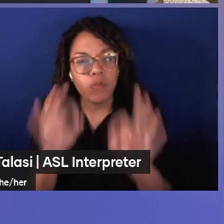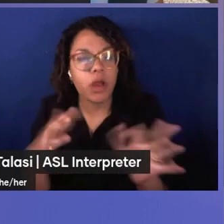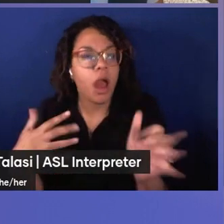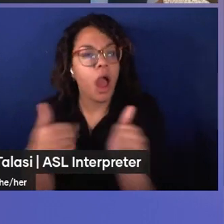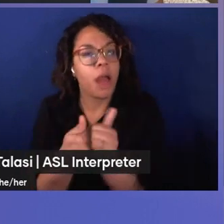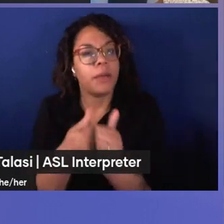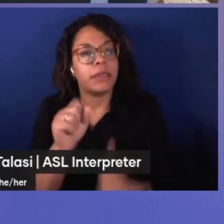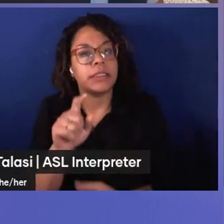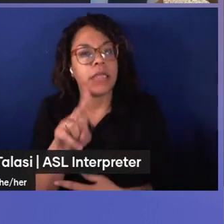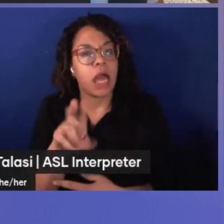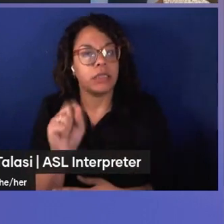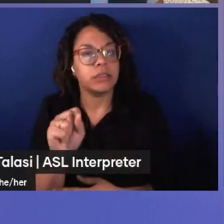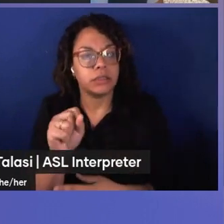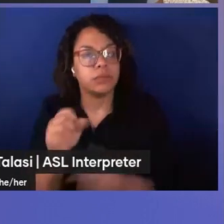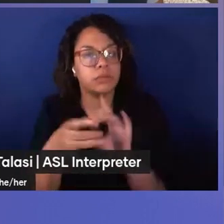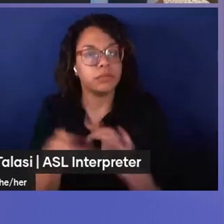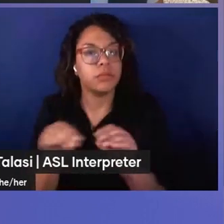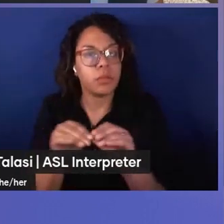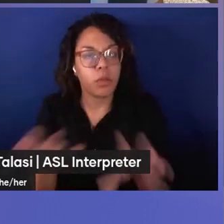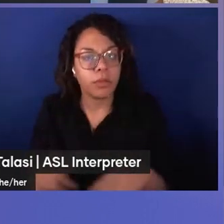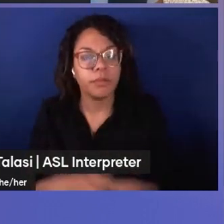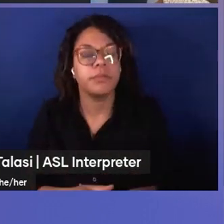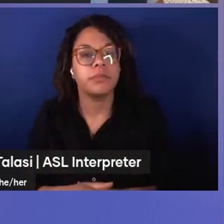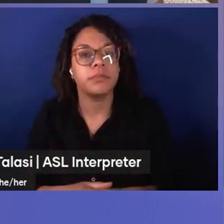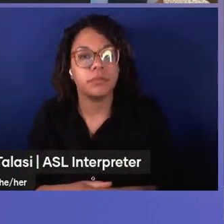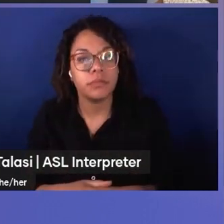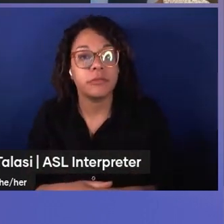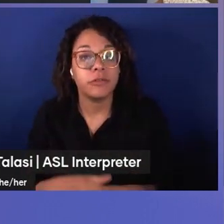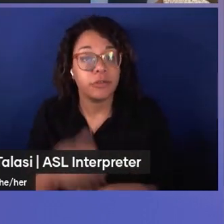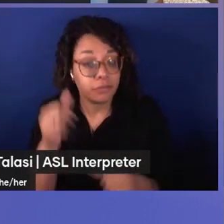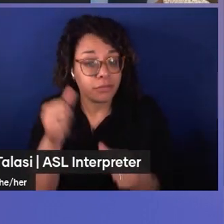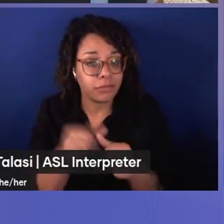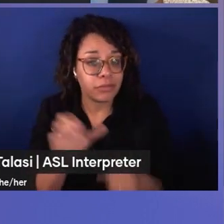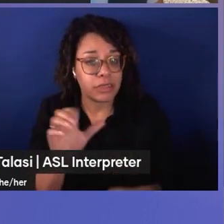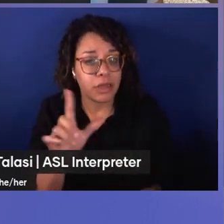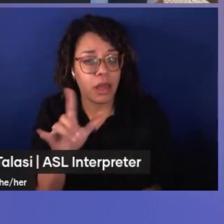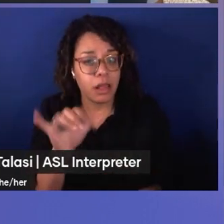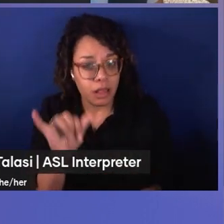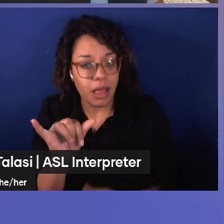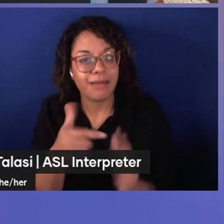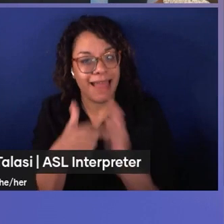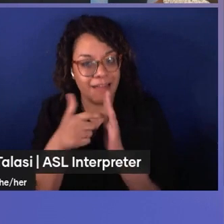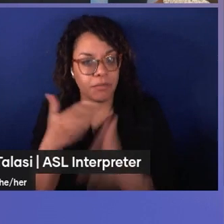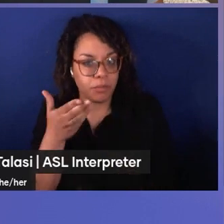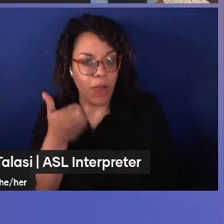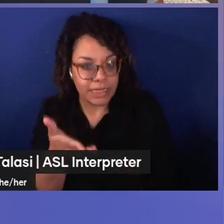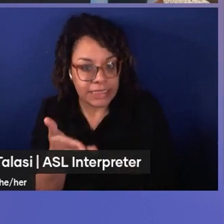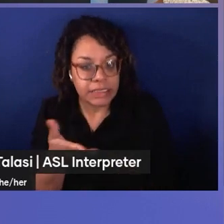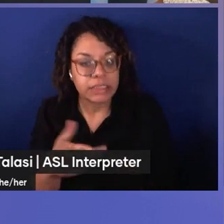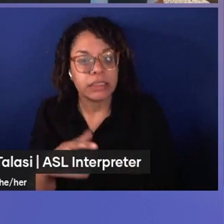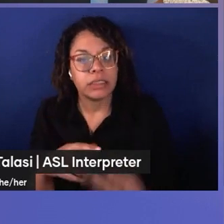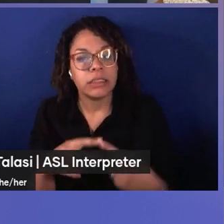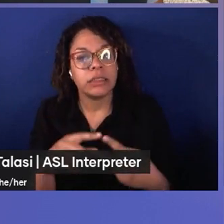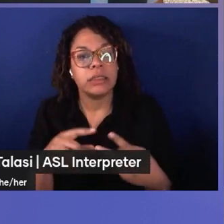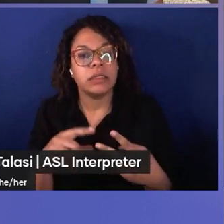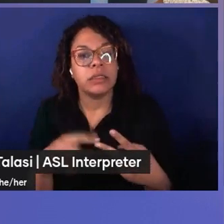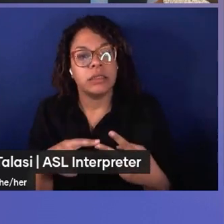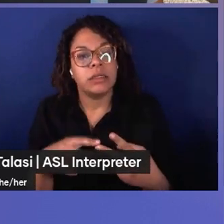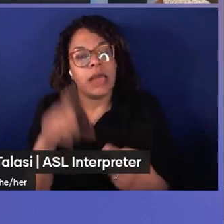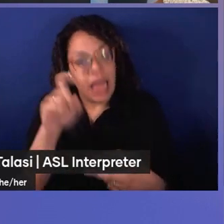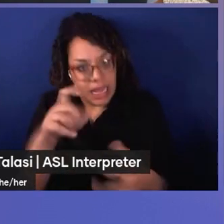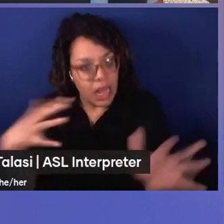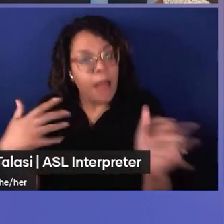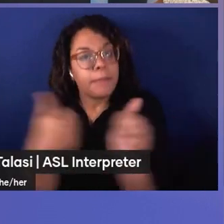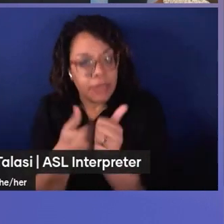deployments. As I mentioned, the CLI still needs to be somewhere present, needs to be up to date, of